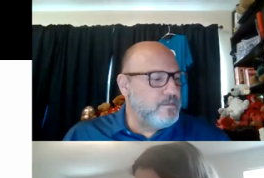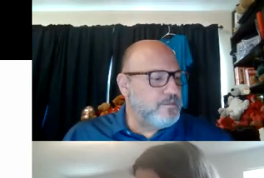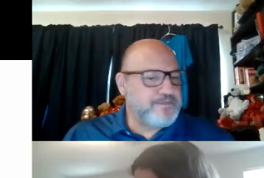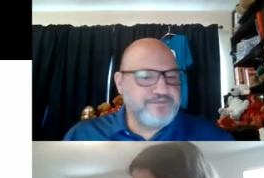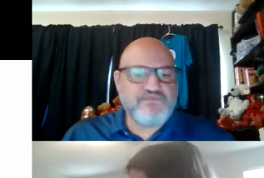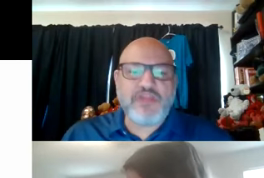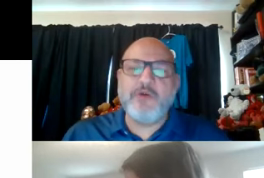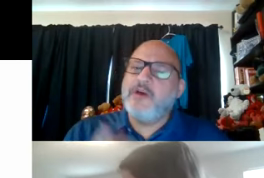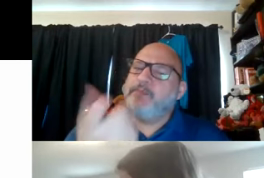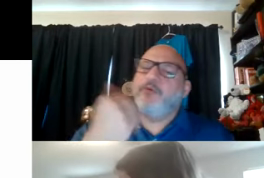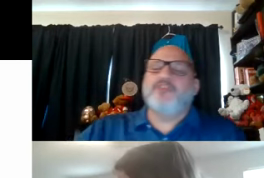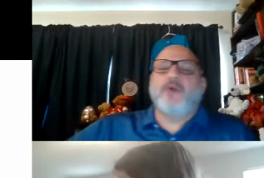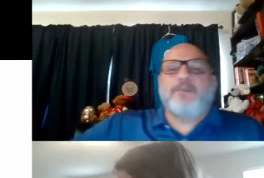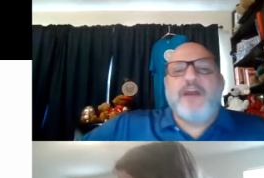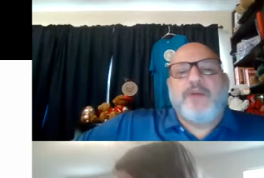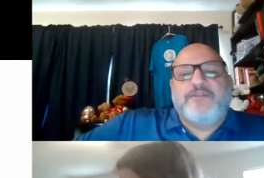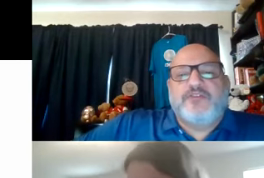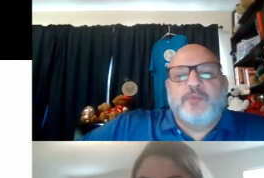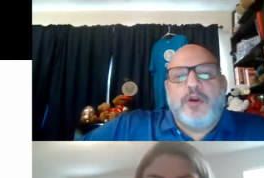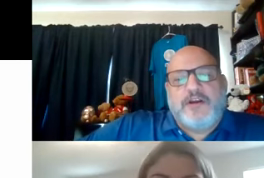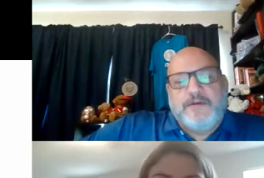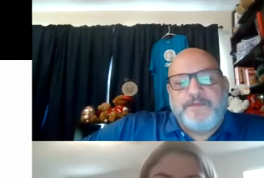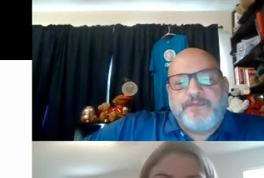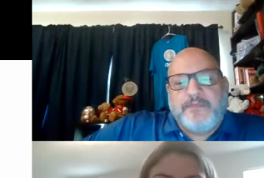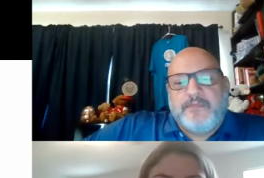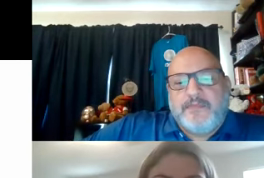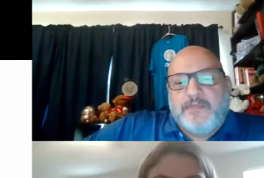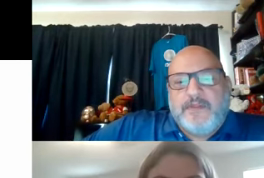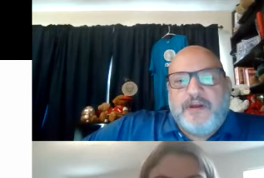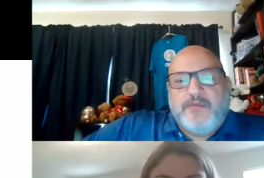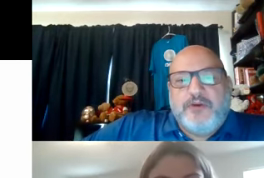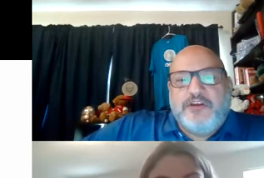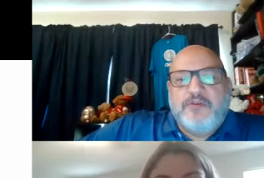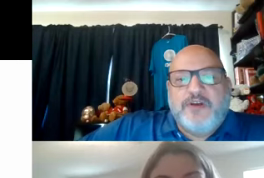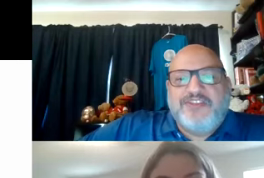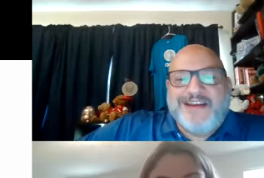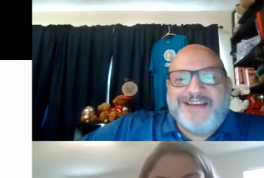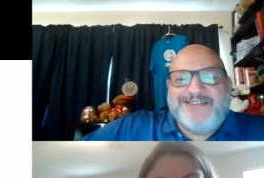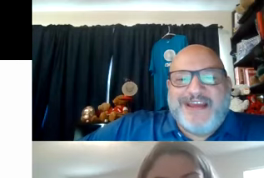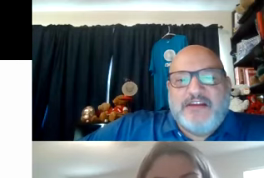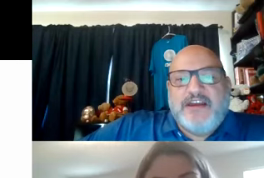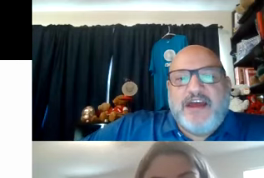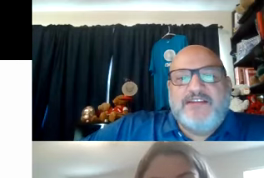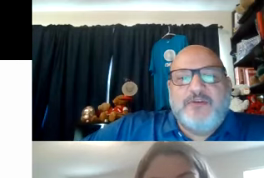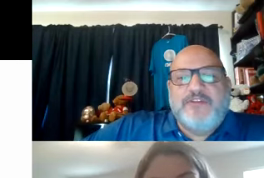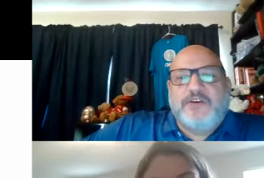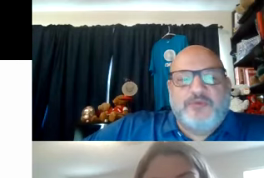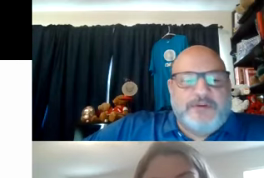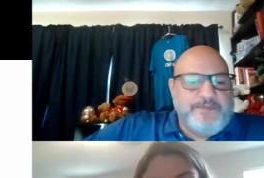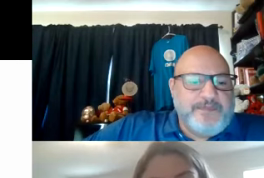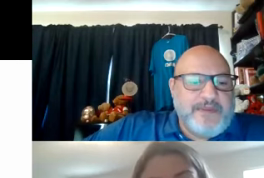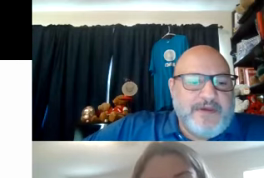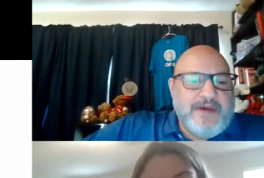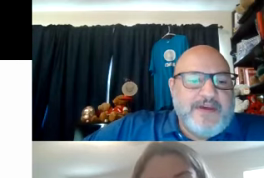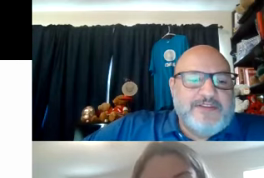Swipe right. Well, before we swipe right, we have to do some work. Right? Before you can move on to that next date, you got to deal with the first